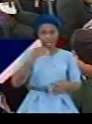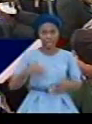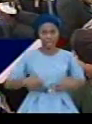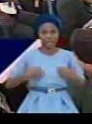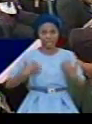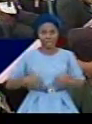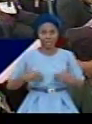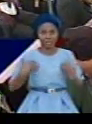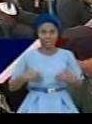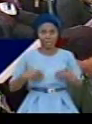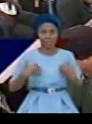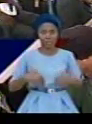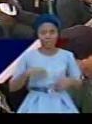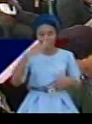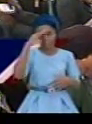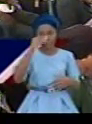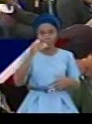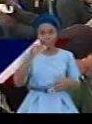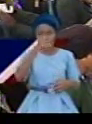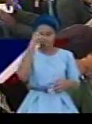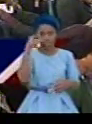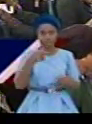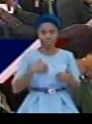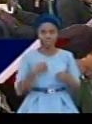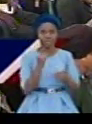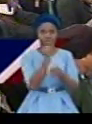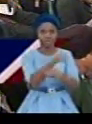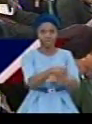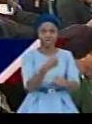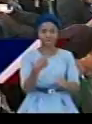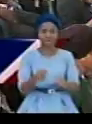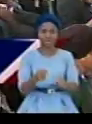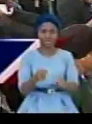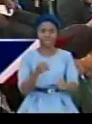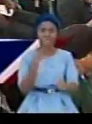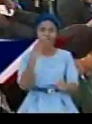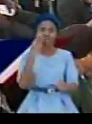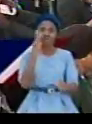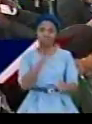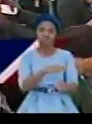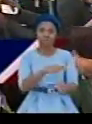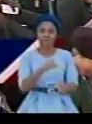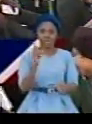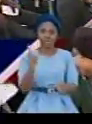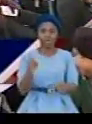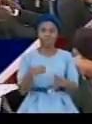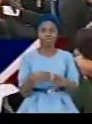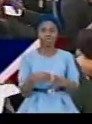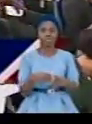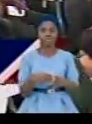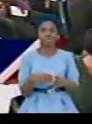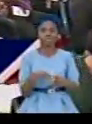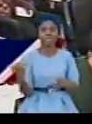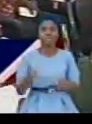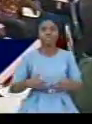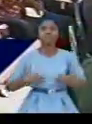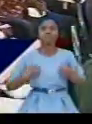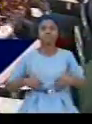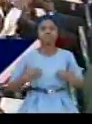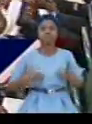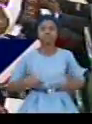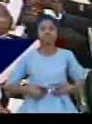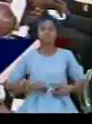have overcome the wicked one. Any young man there? Any believer